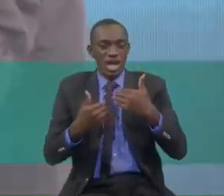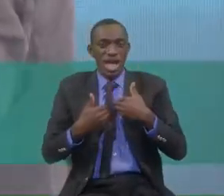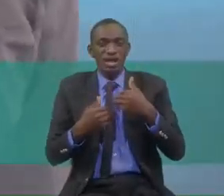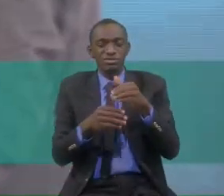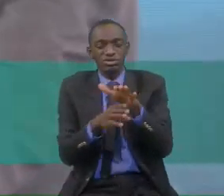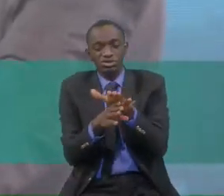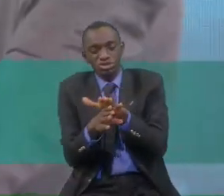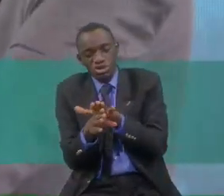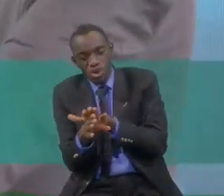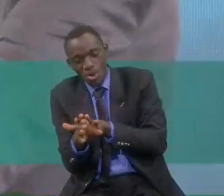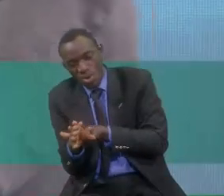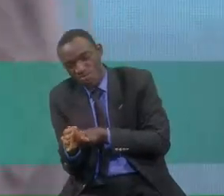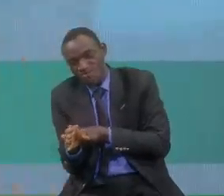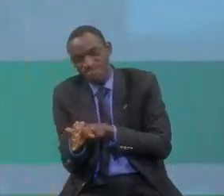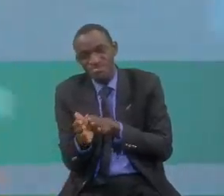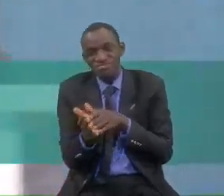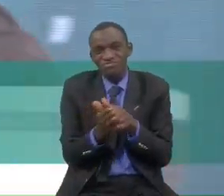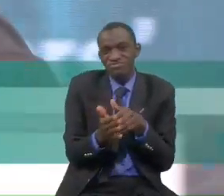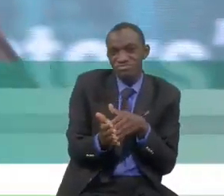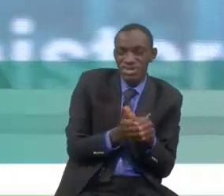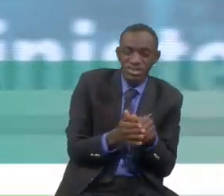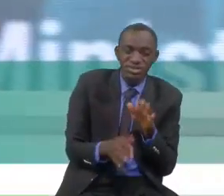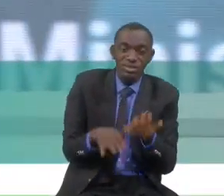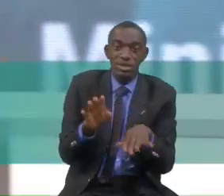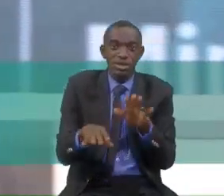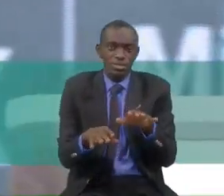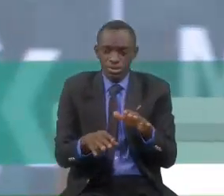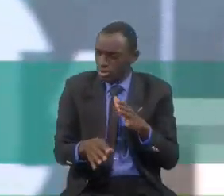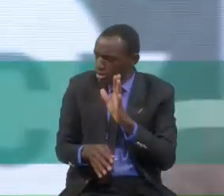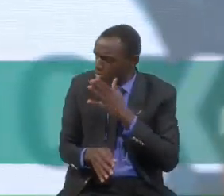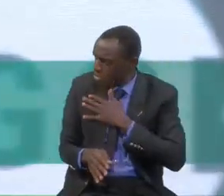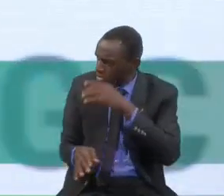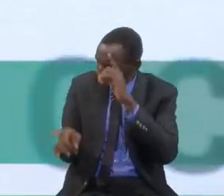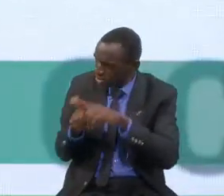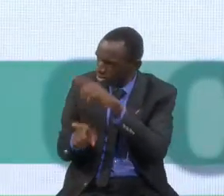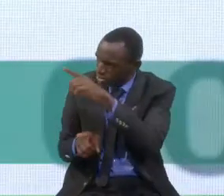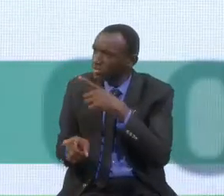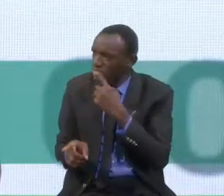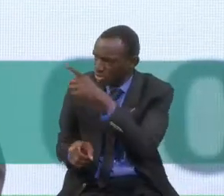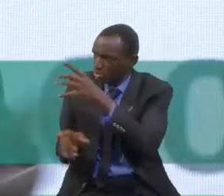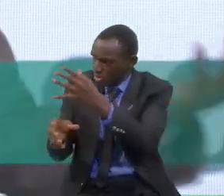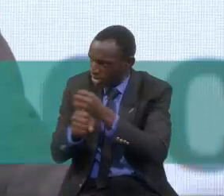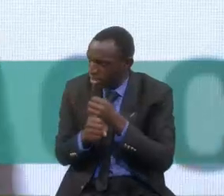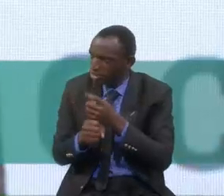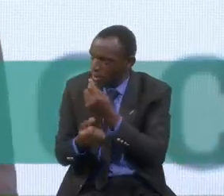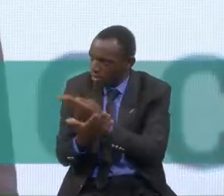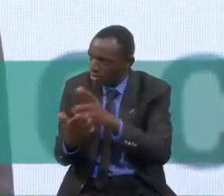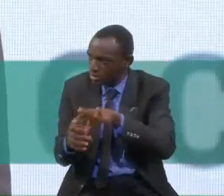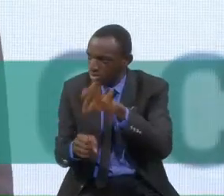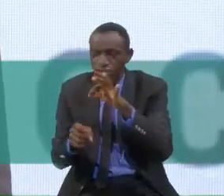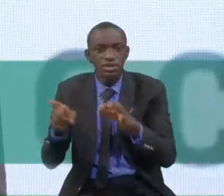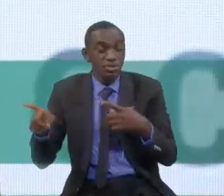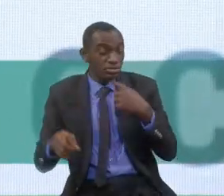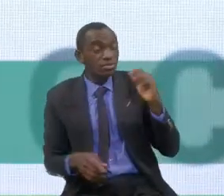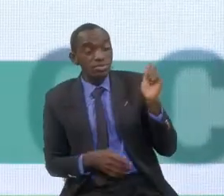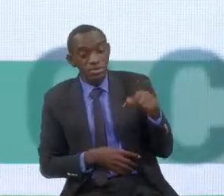sluggish steps. My brother, I thought you said you got the Holy Ghost. Yes, I did. It's quickening spirit.